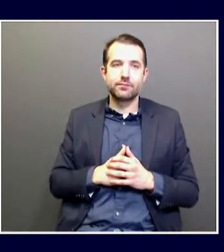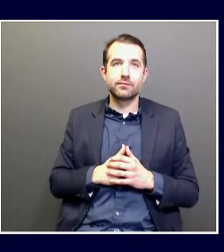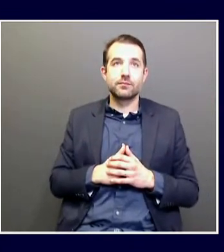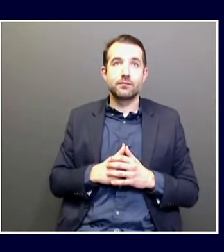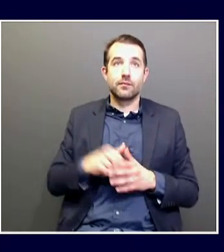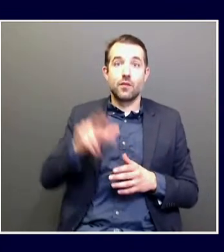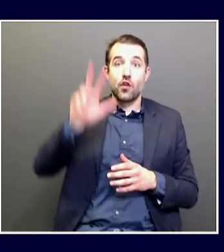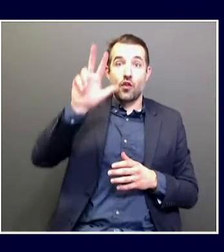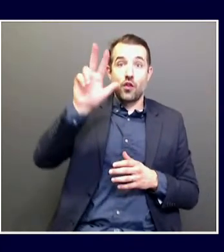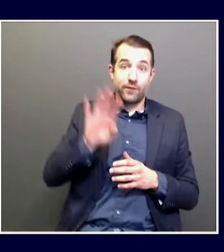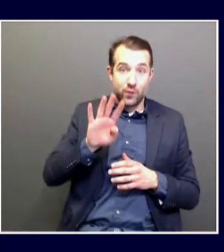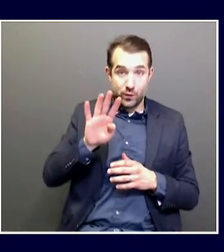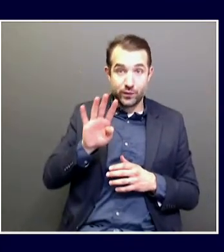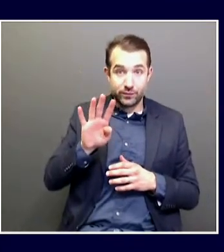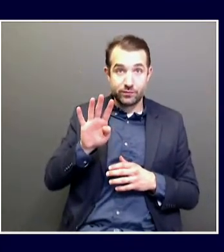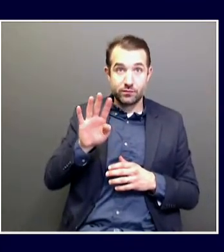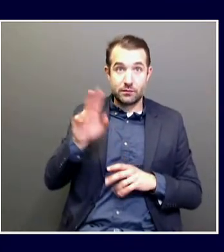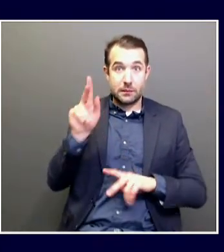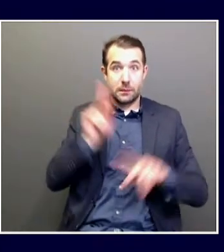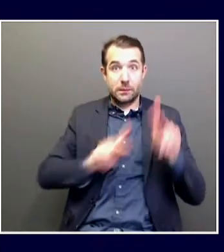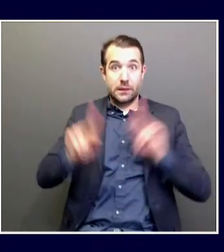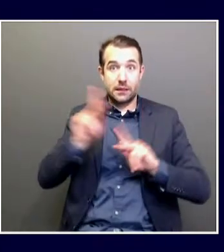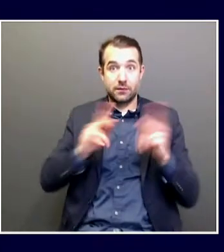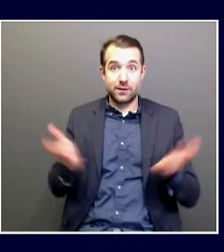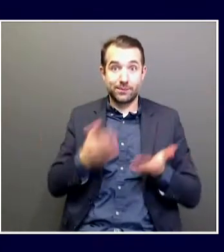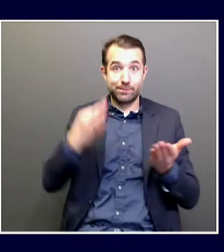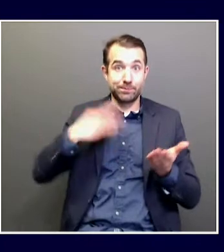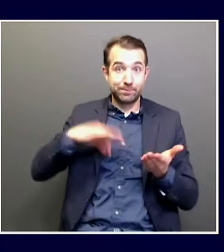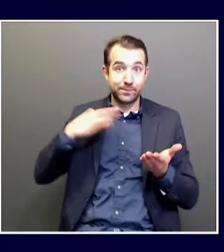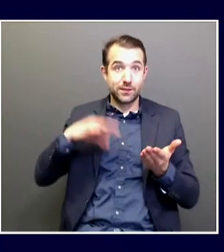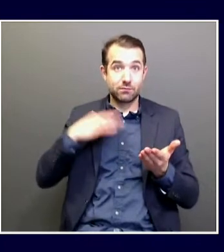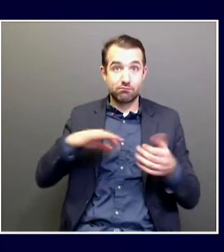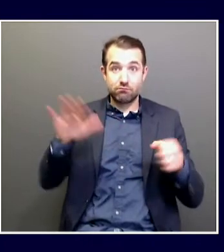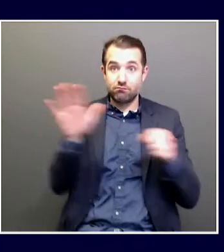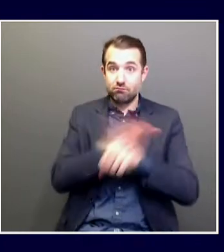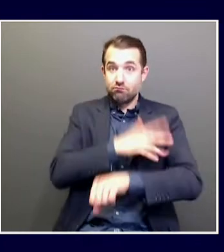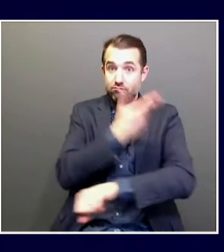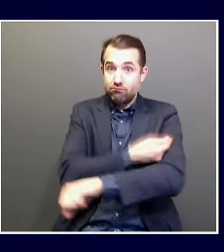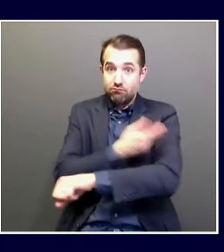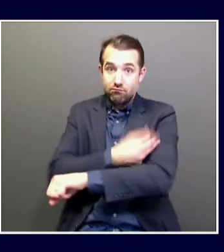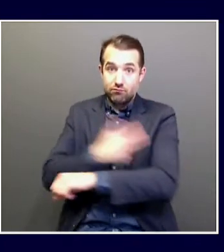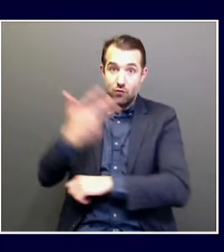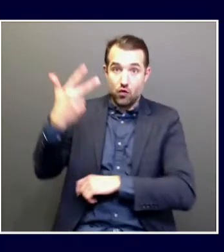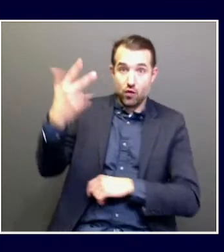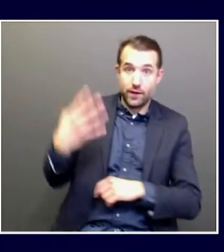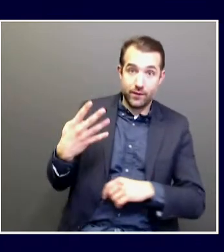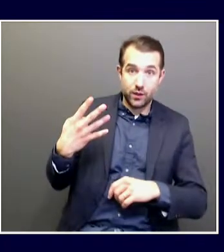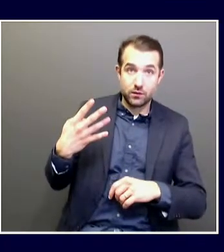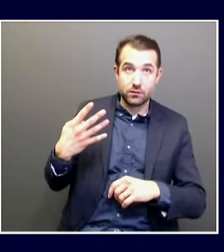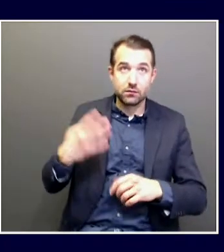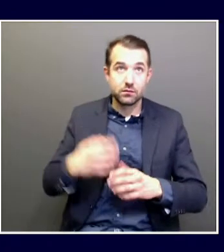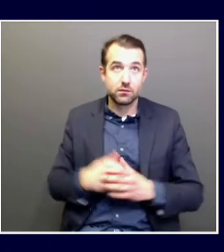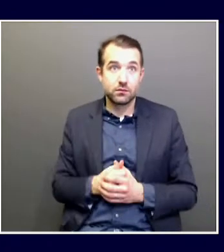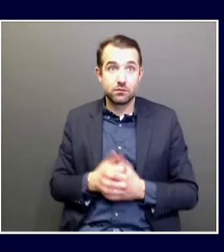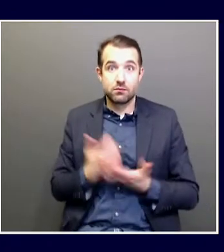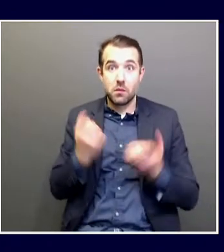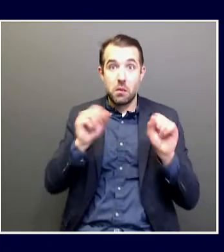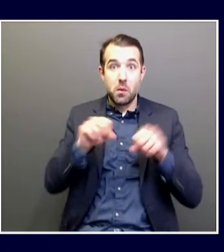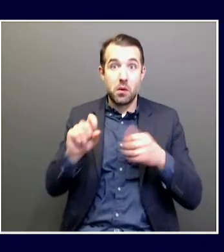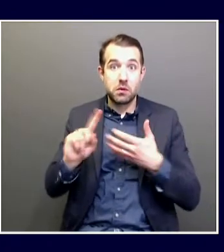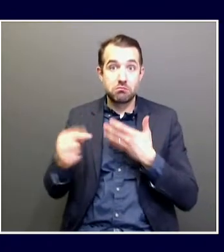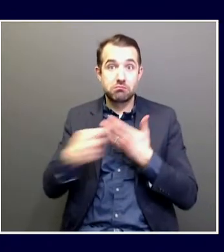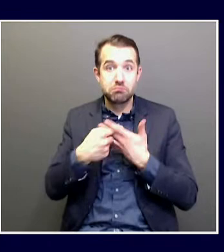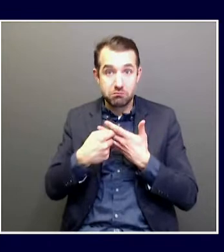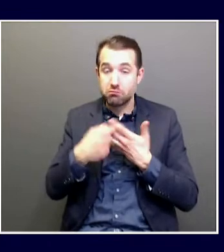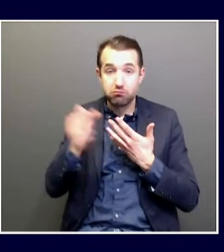means that something that happens at a small likelihood in that population will manifest itself much differently because 3 out of